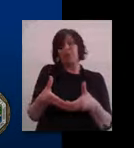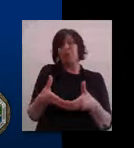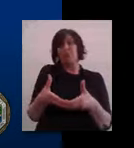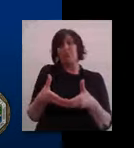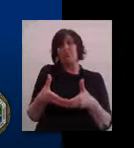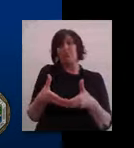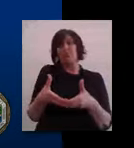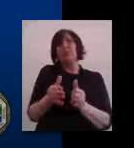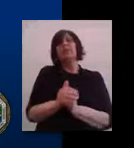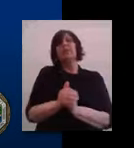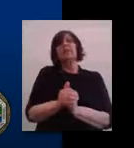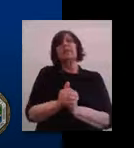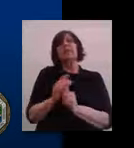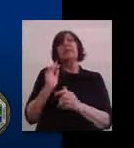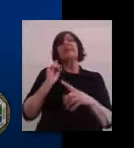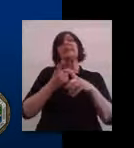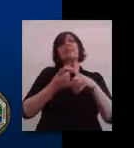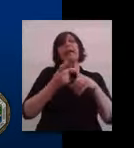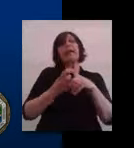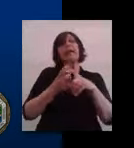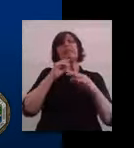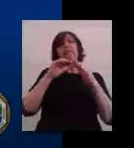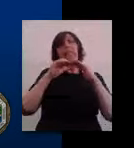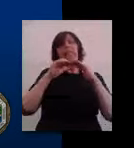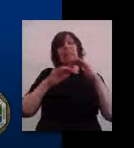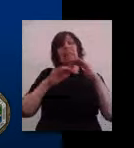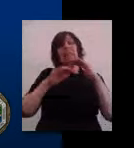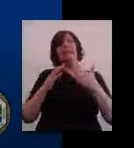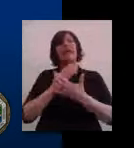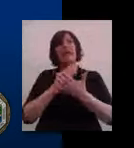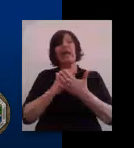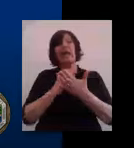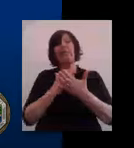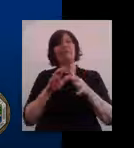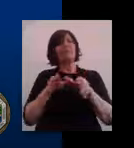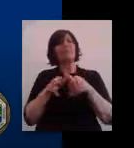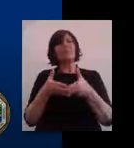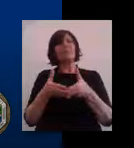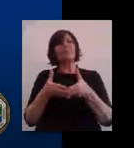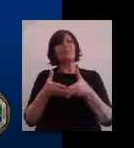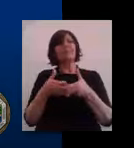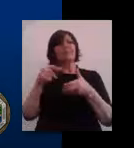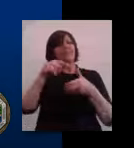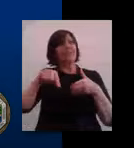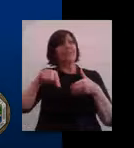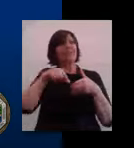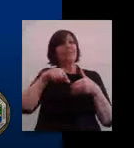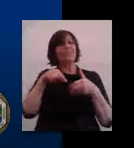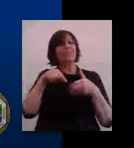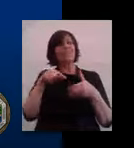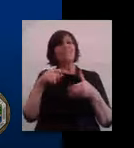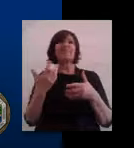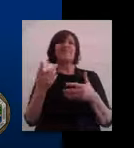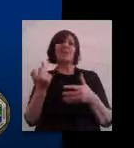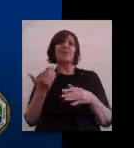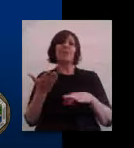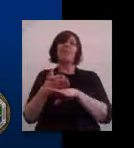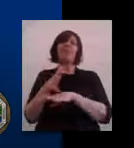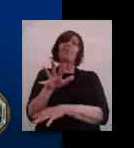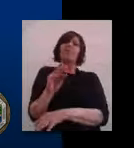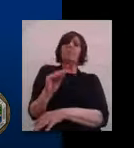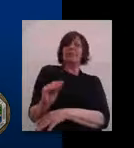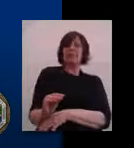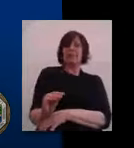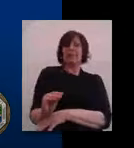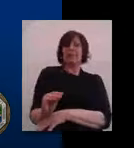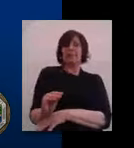Hispanics actually are less than the average population of Hispanics in Erie County. That's a little over 5%, but we